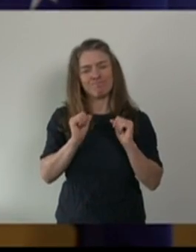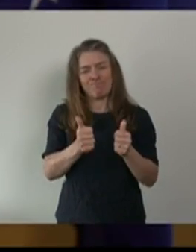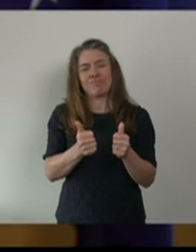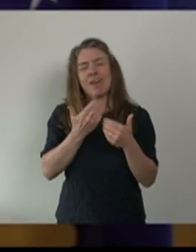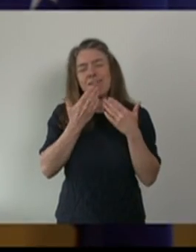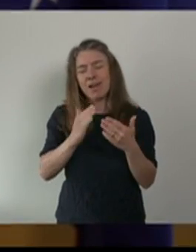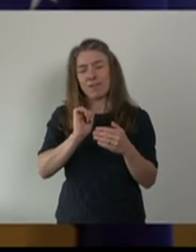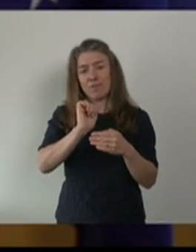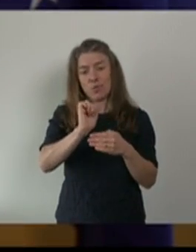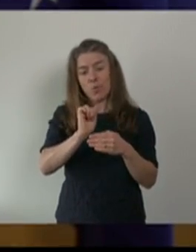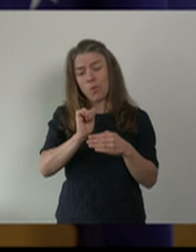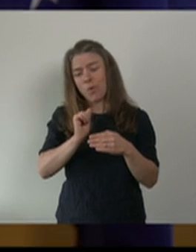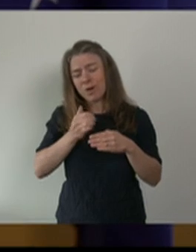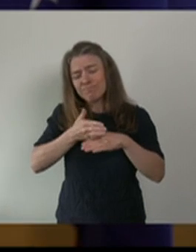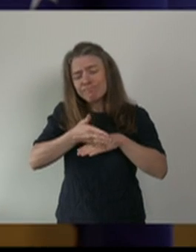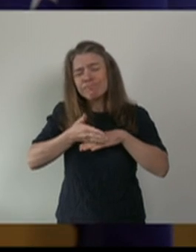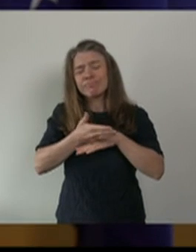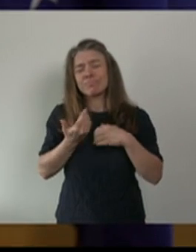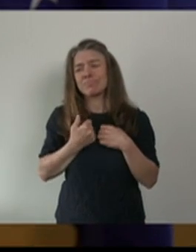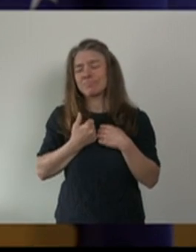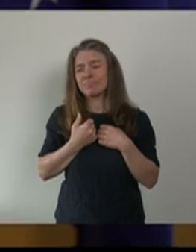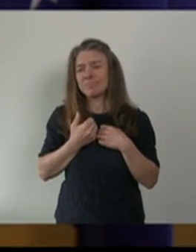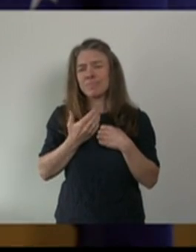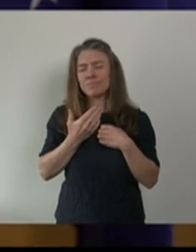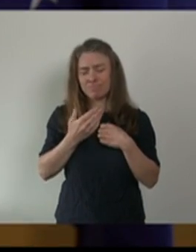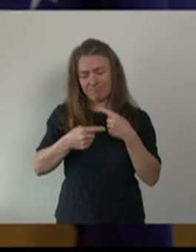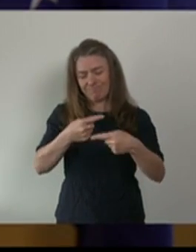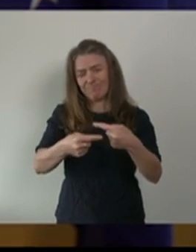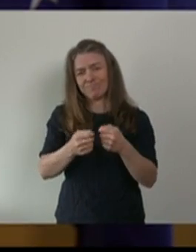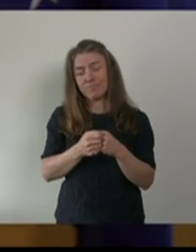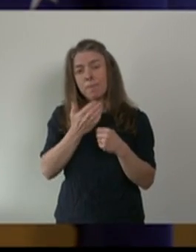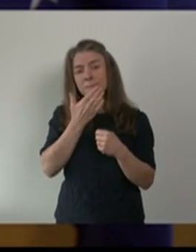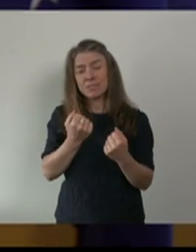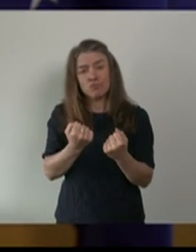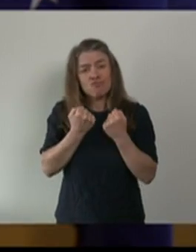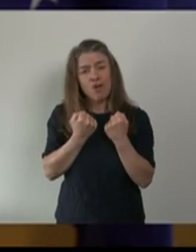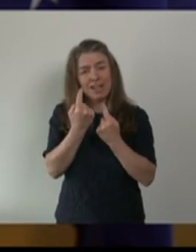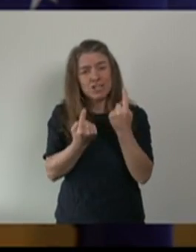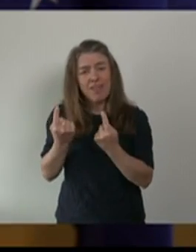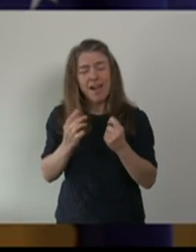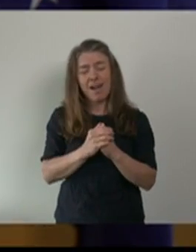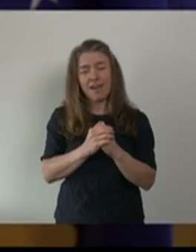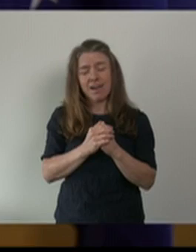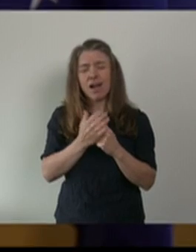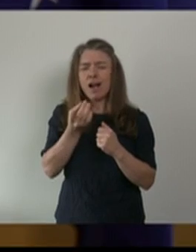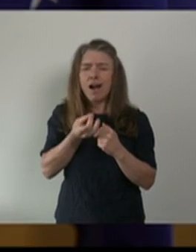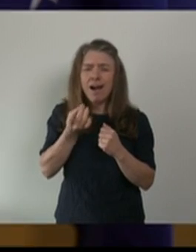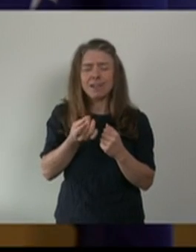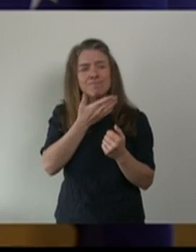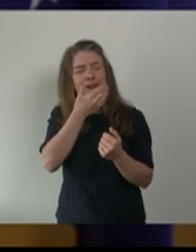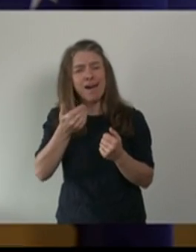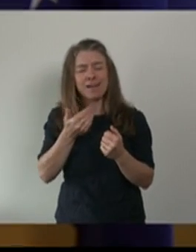for all that you're about to do. Please be strong, be kind, and unite against COVID-19.